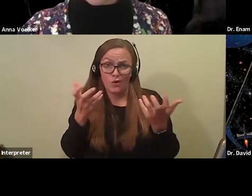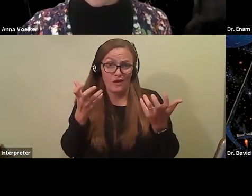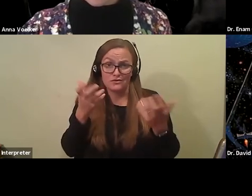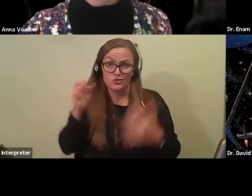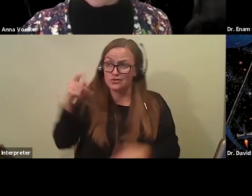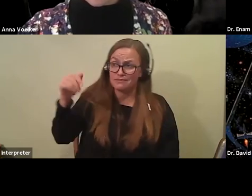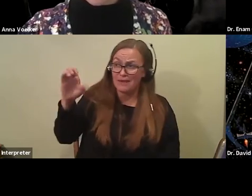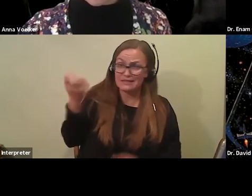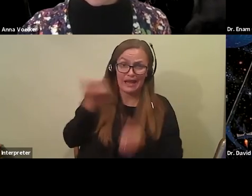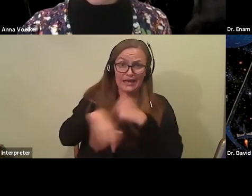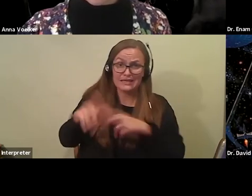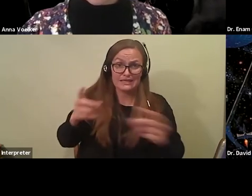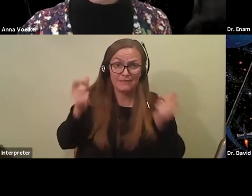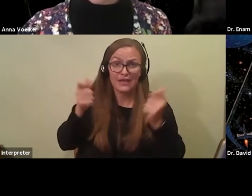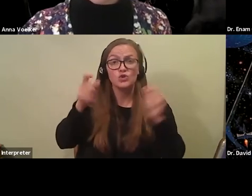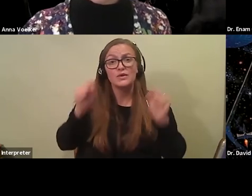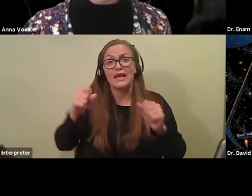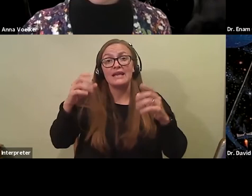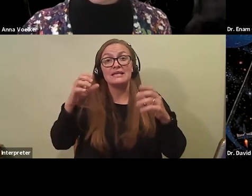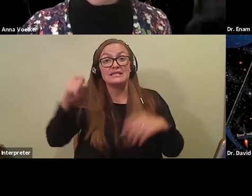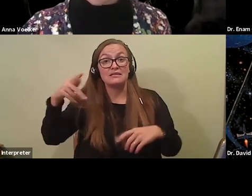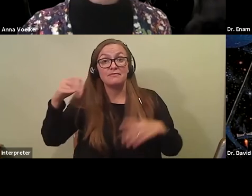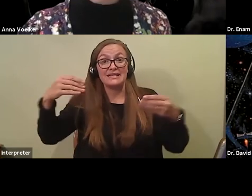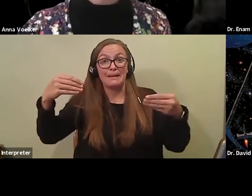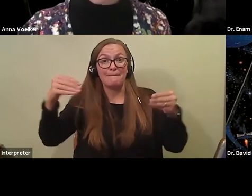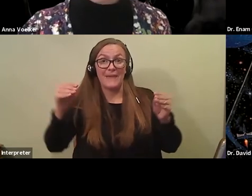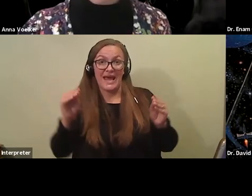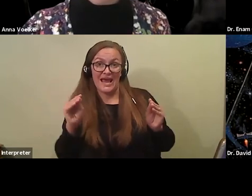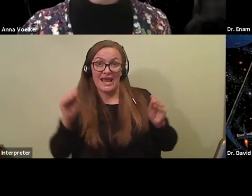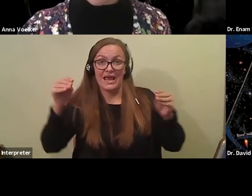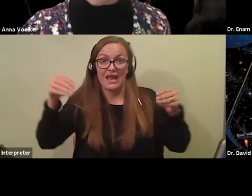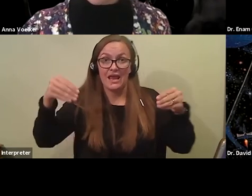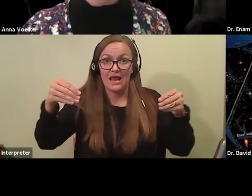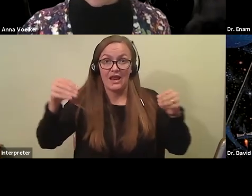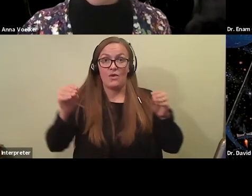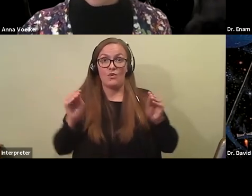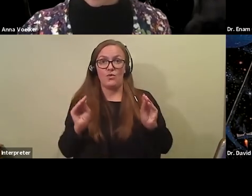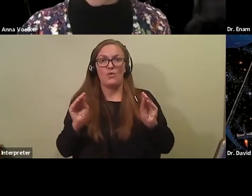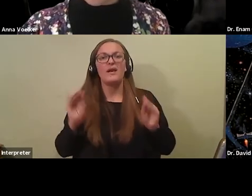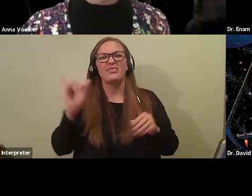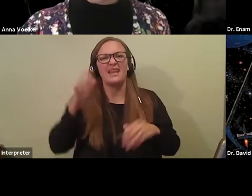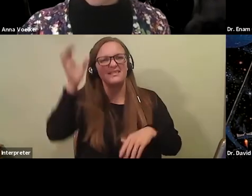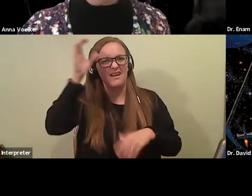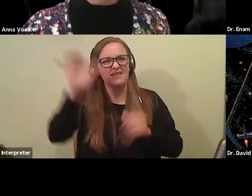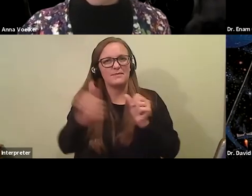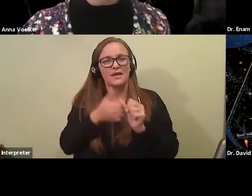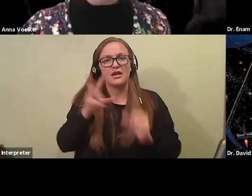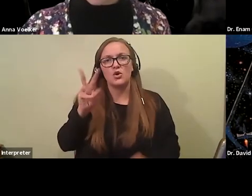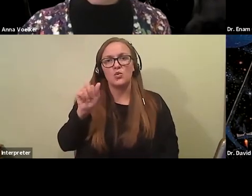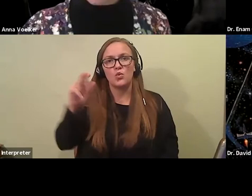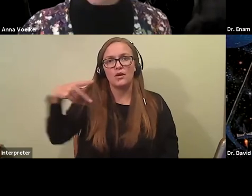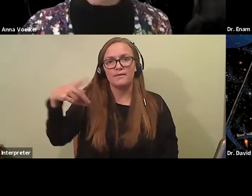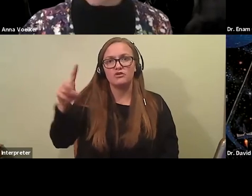can bend or warp space. So this is kind of the concept behind warp drive. Right. For